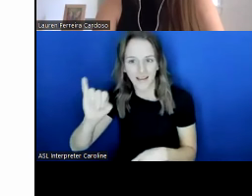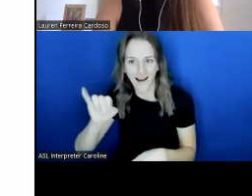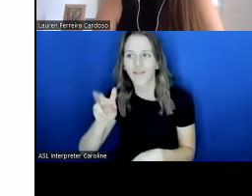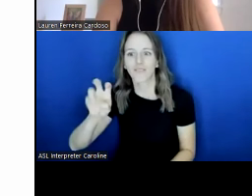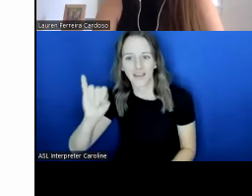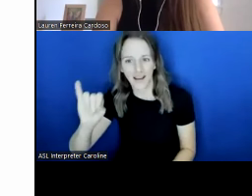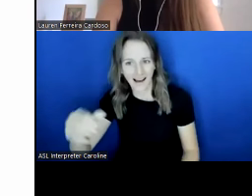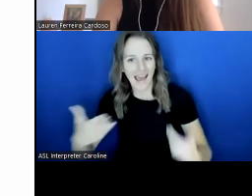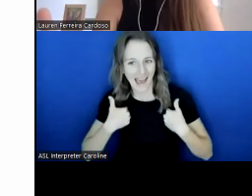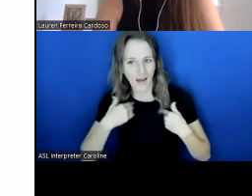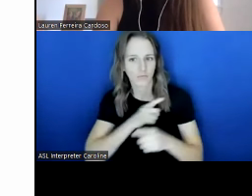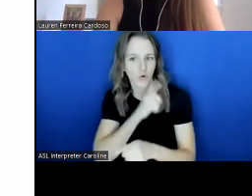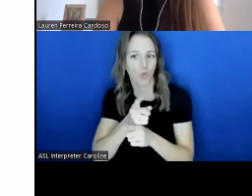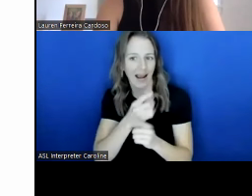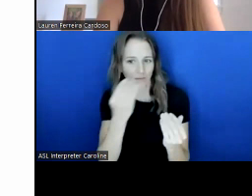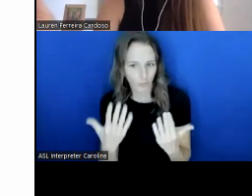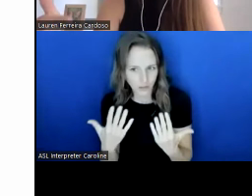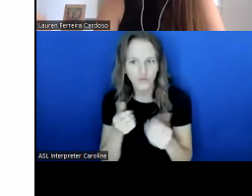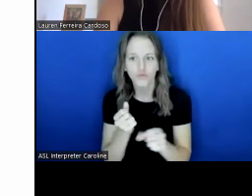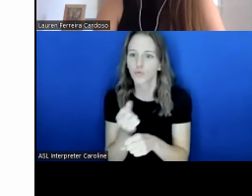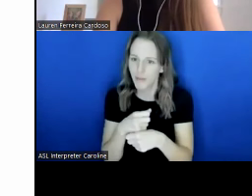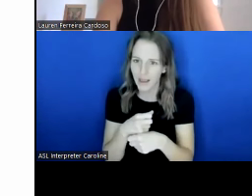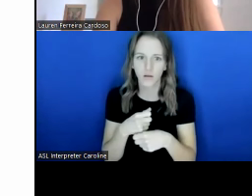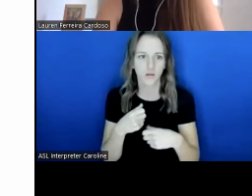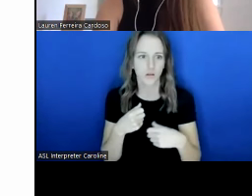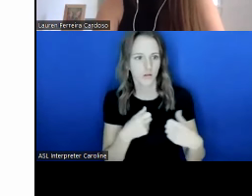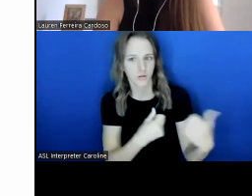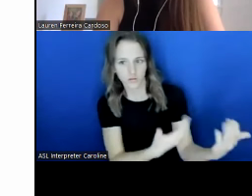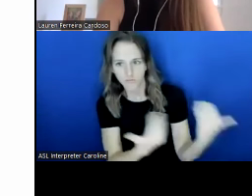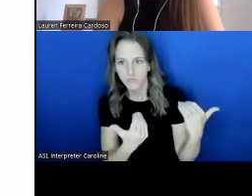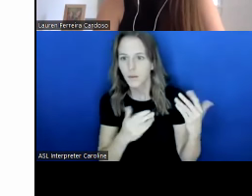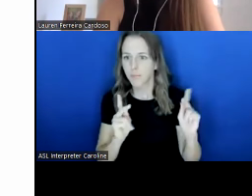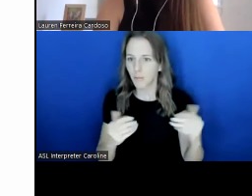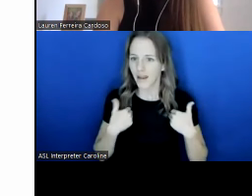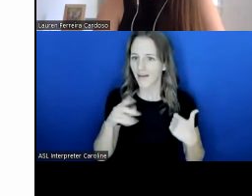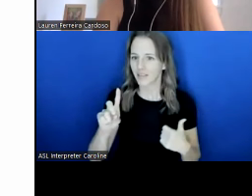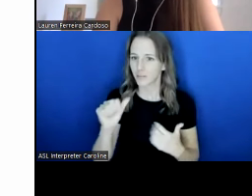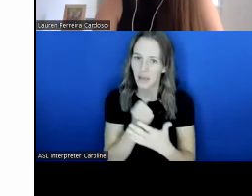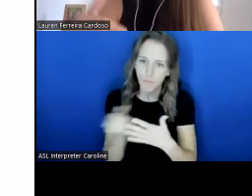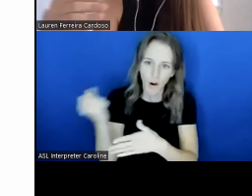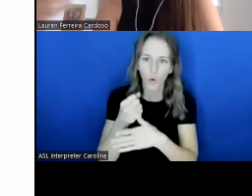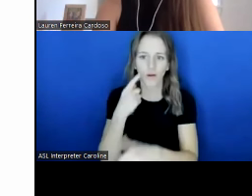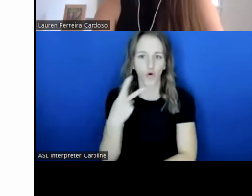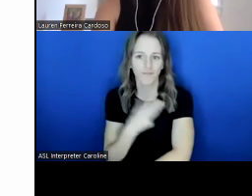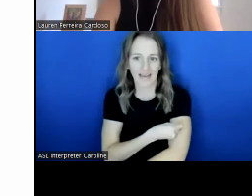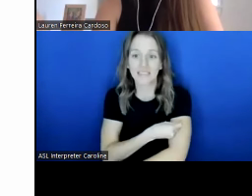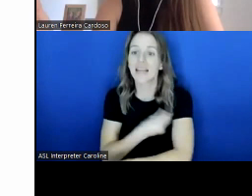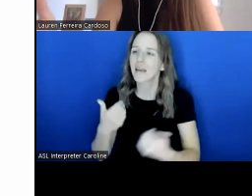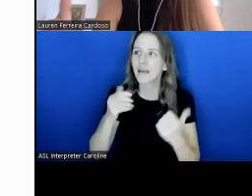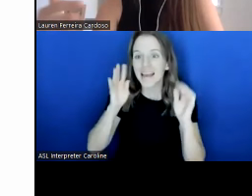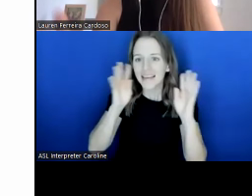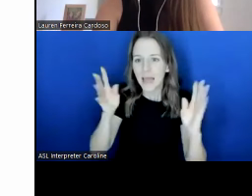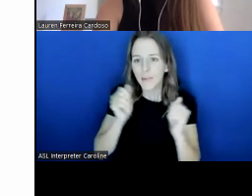VEI team to make folks with disabilities a priority in getting vaccinations and coming up with ways